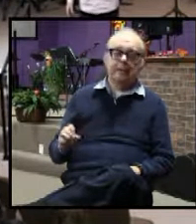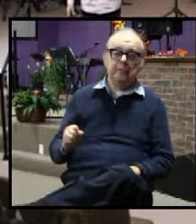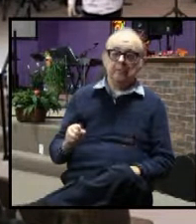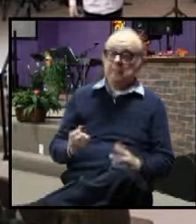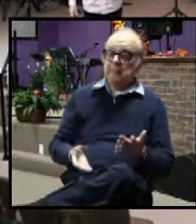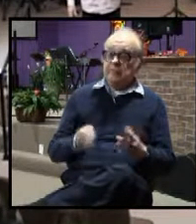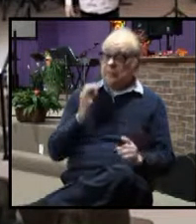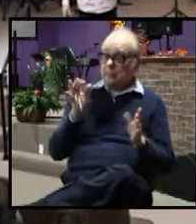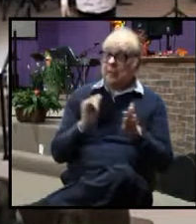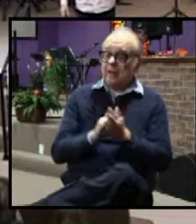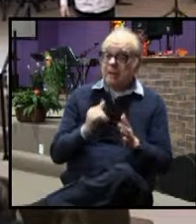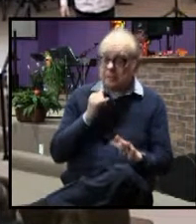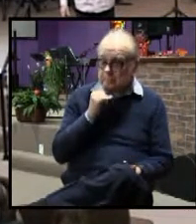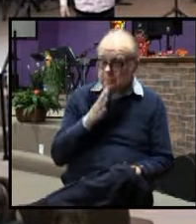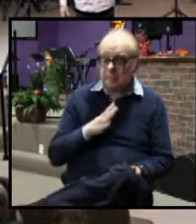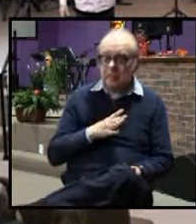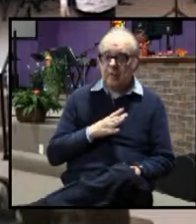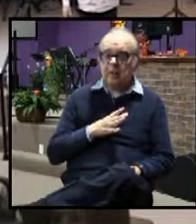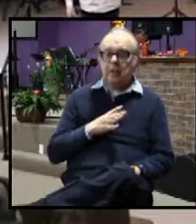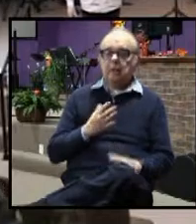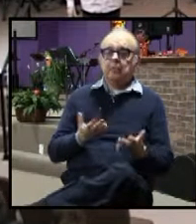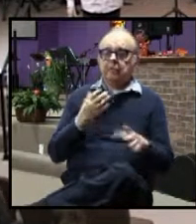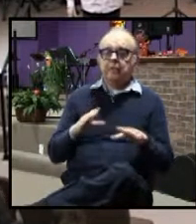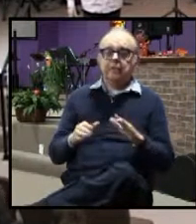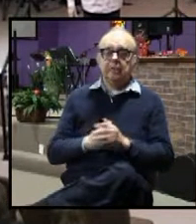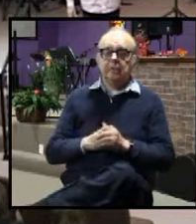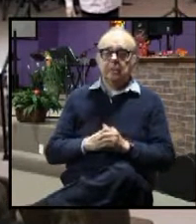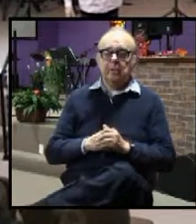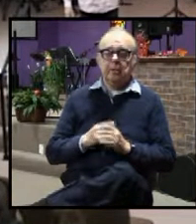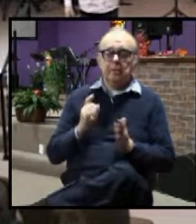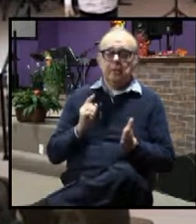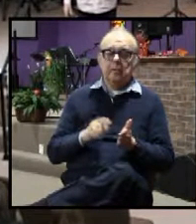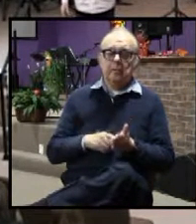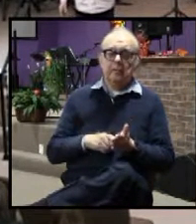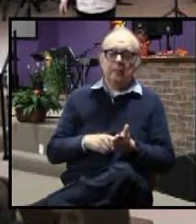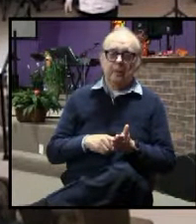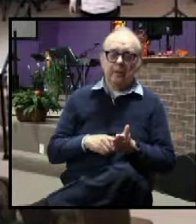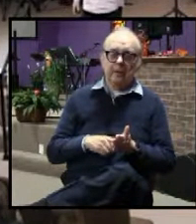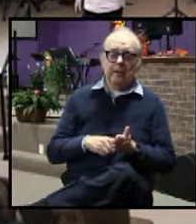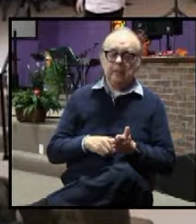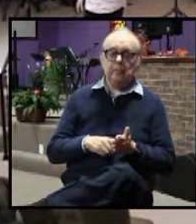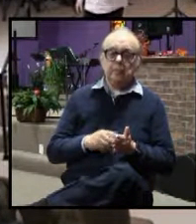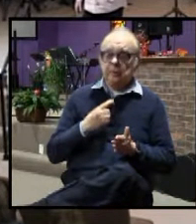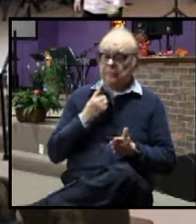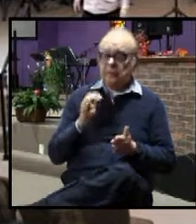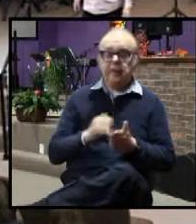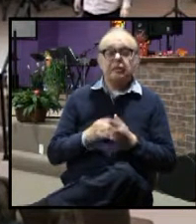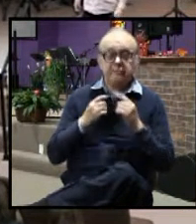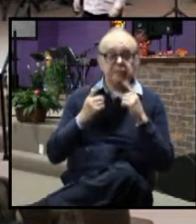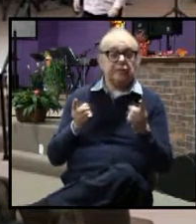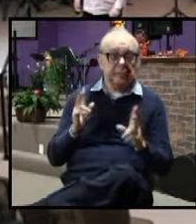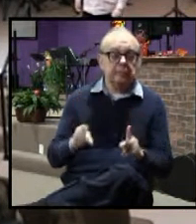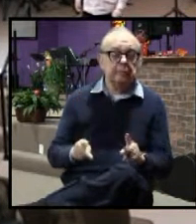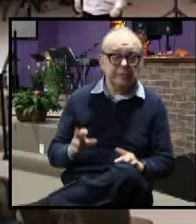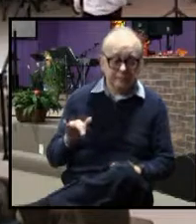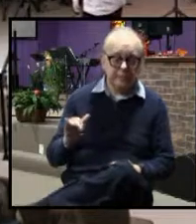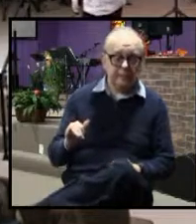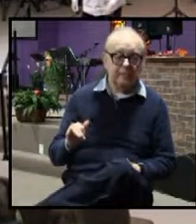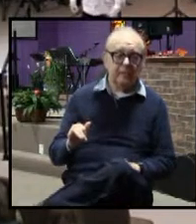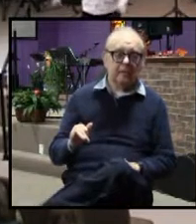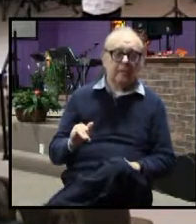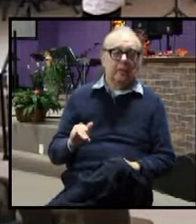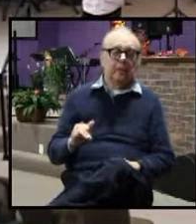You may not like her. You may not like what she does and what she stands for, but would you say she's not successful?